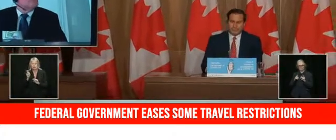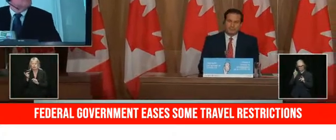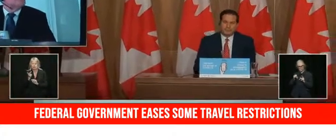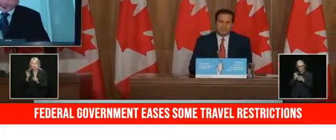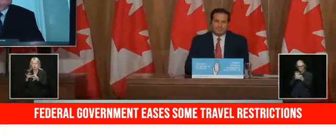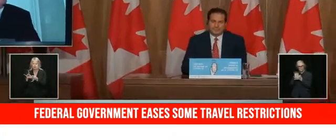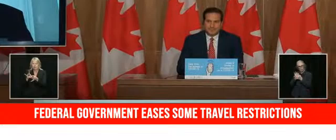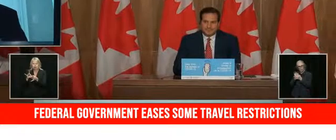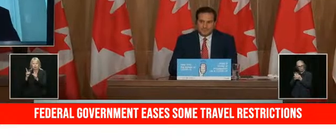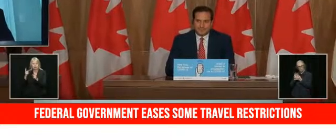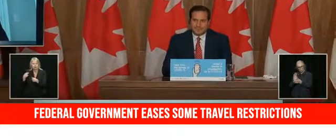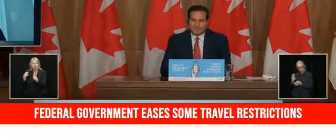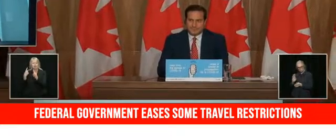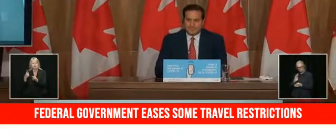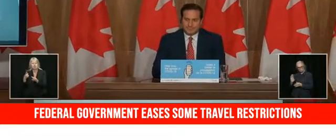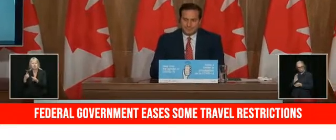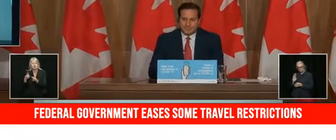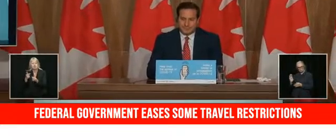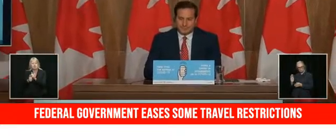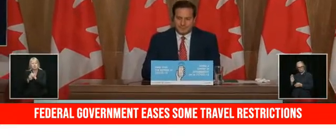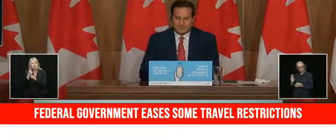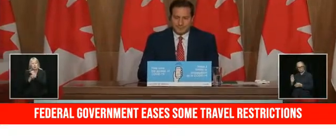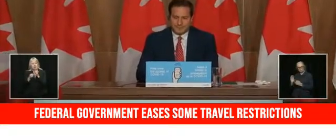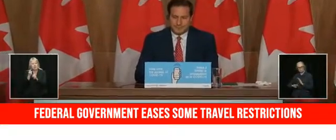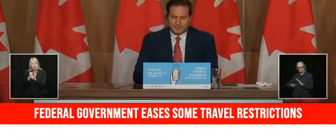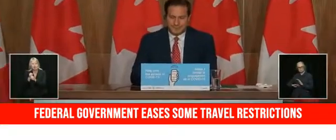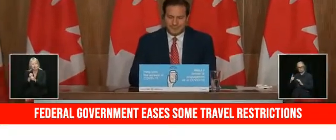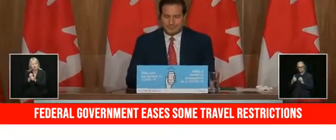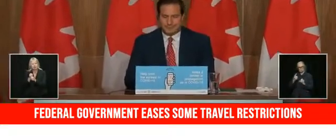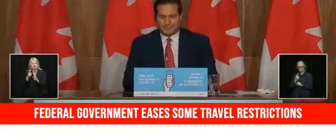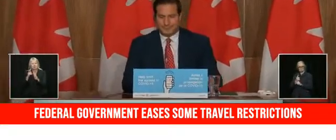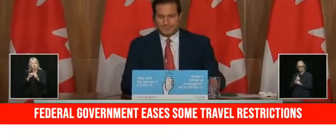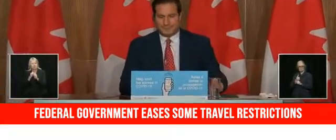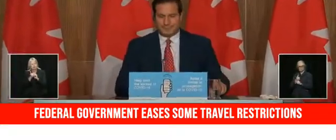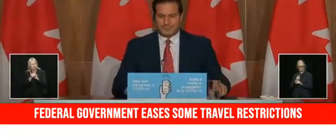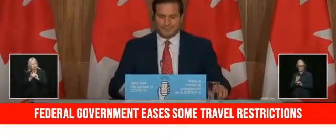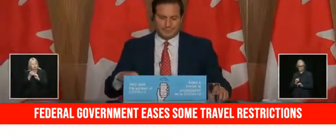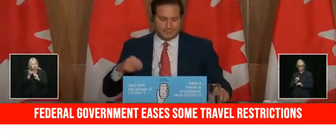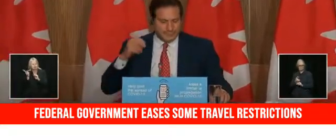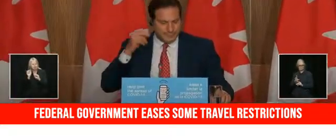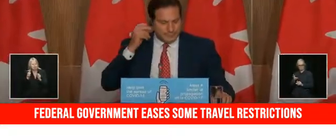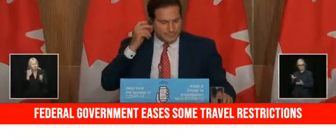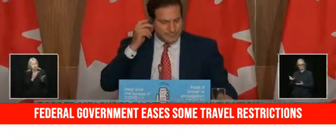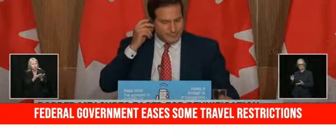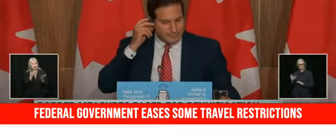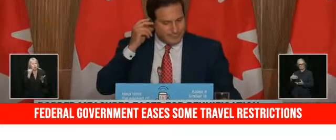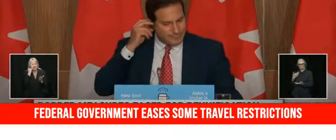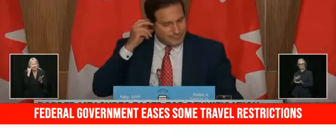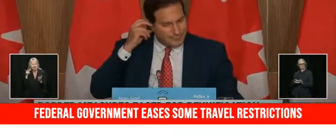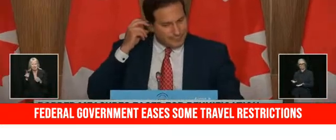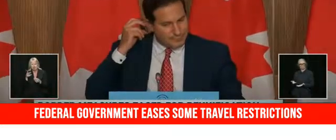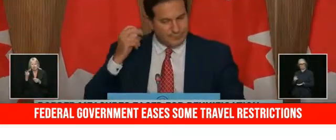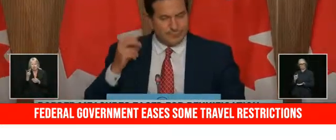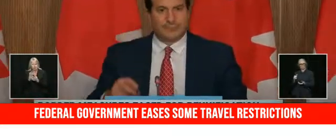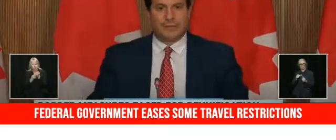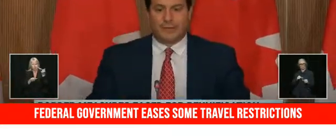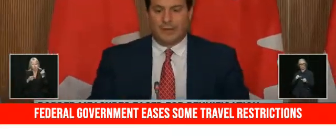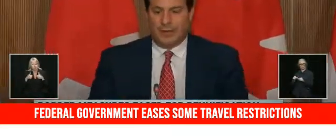exclusive relationship for at least 1 year. So how are people going to prove that if they don't have the same address?